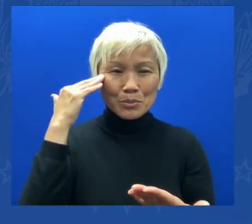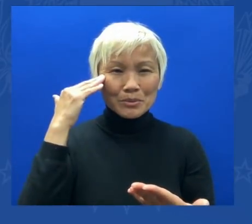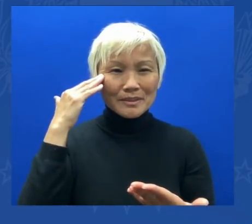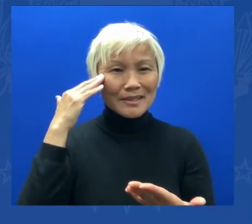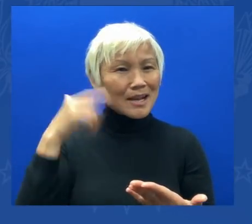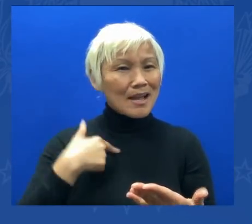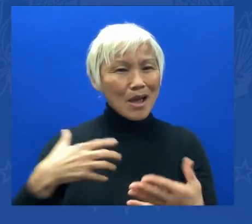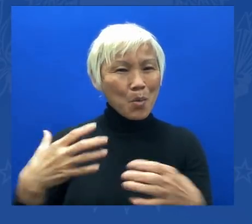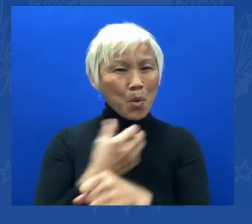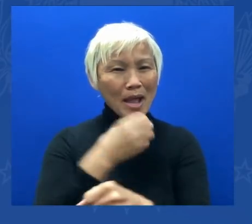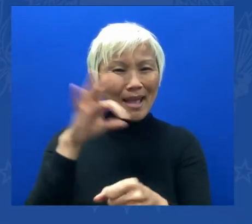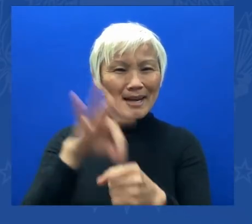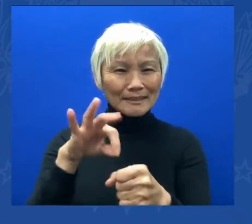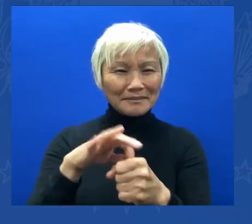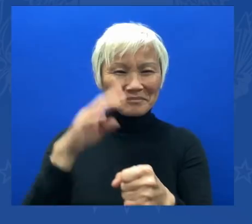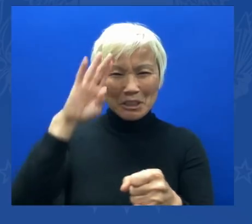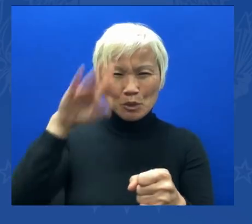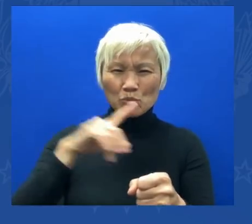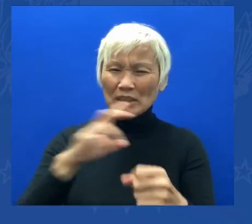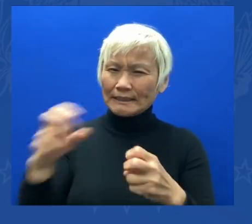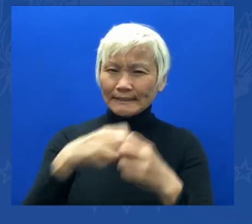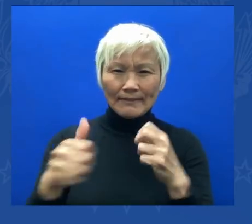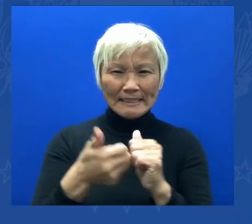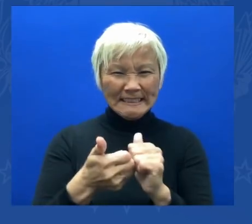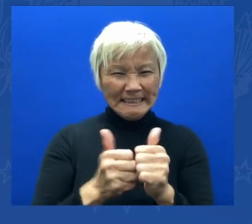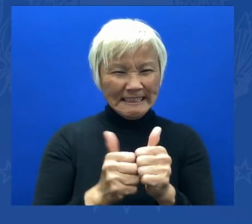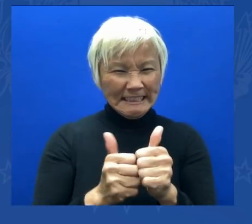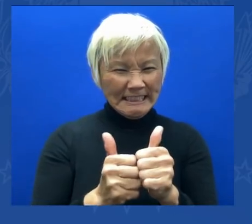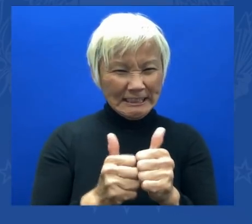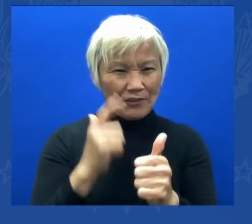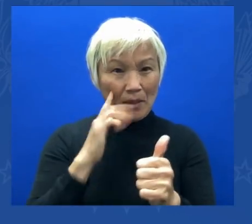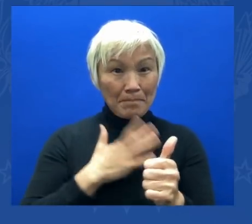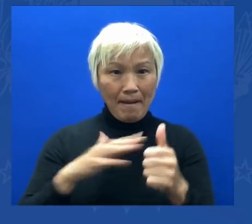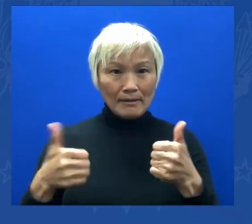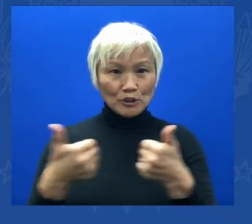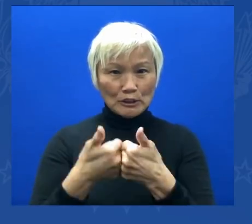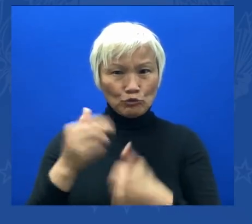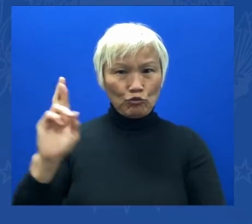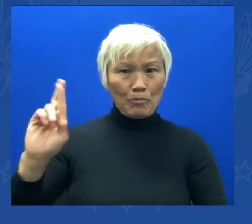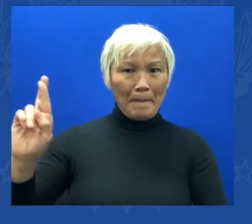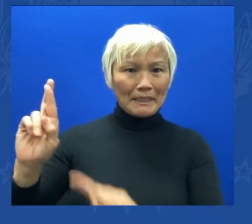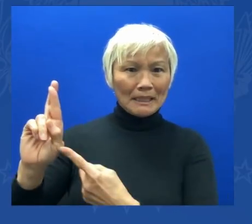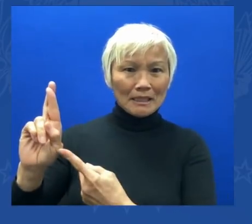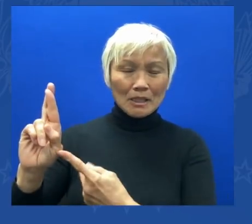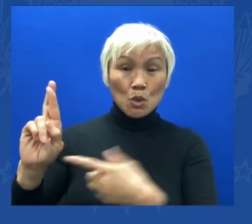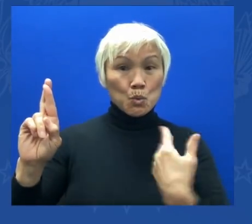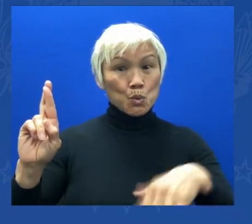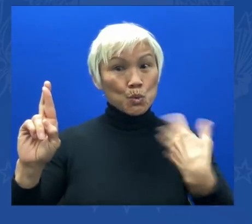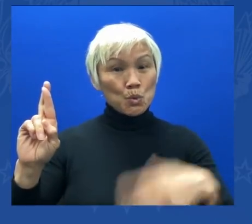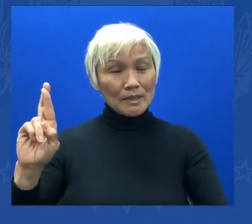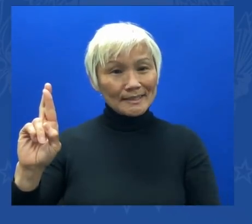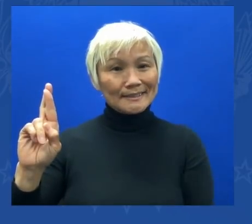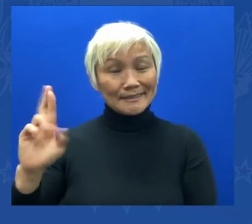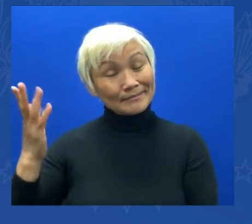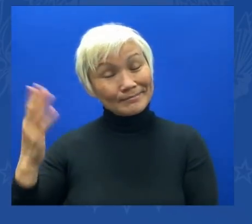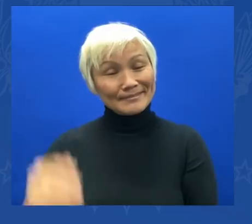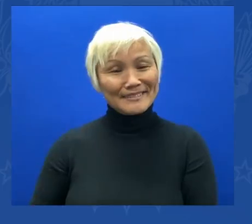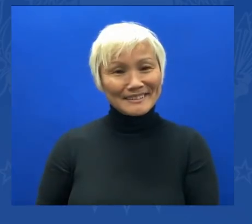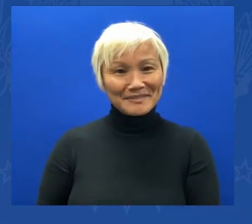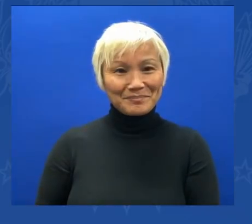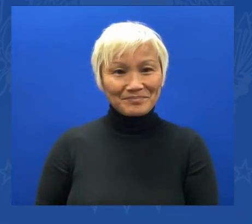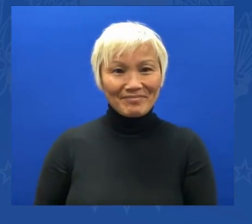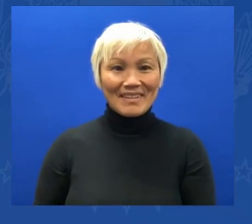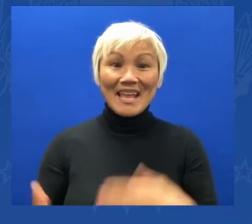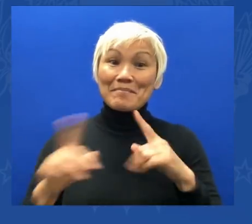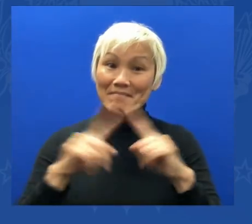But I'm not worried about the midterms. I'm not worried about them. We may end up with more partisan gridlock, but I'm confident we can work it